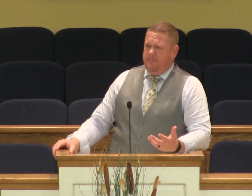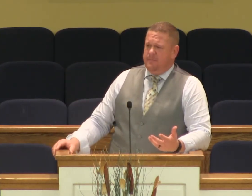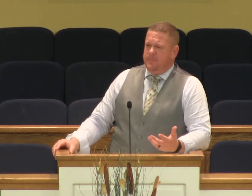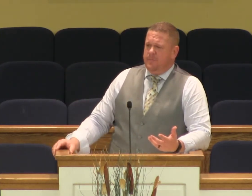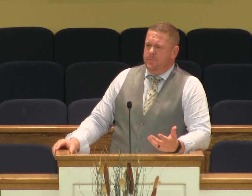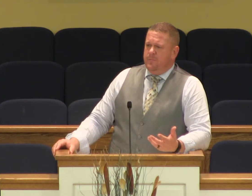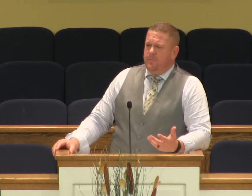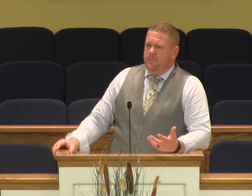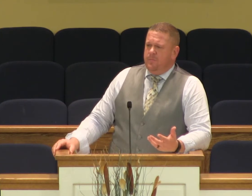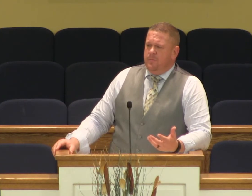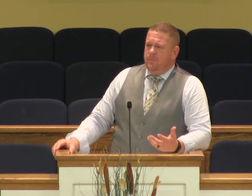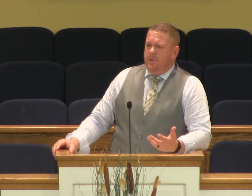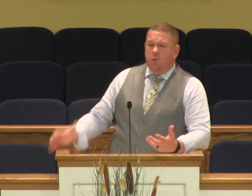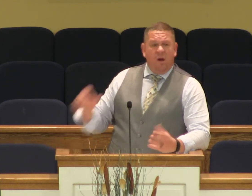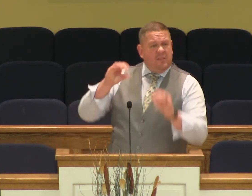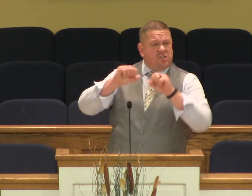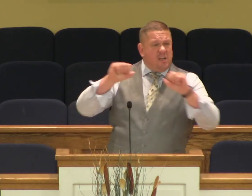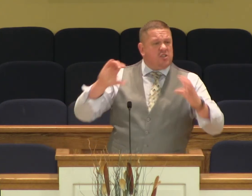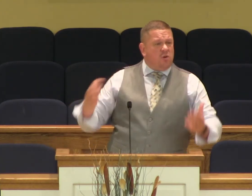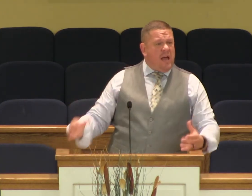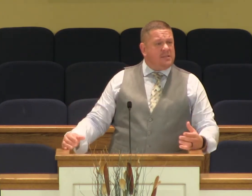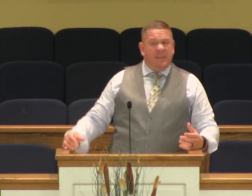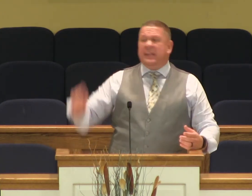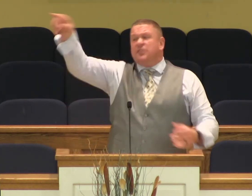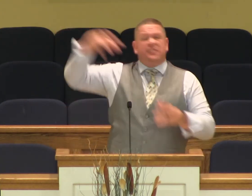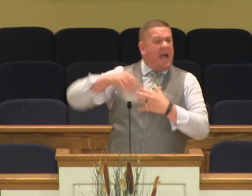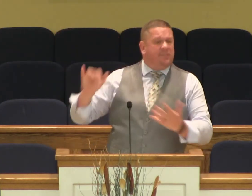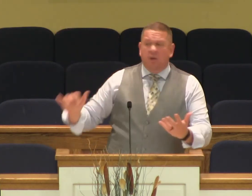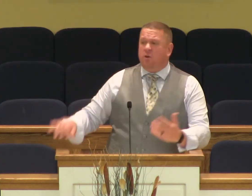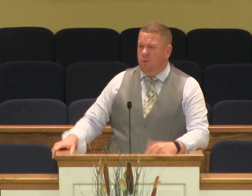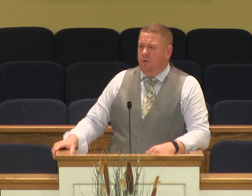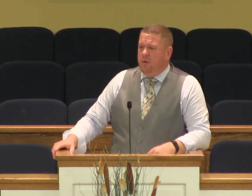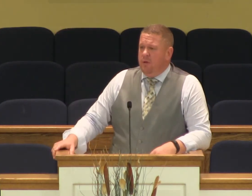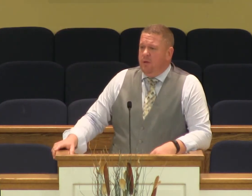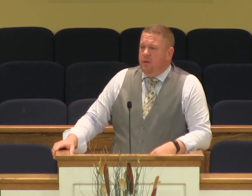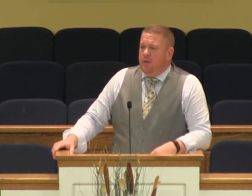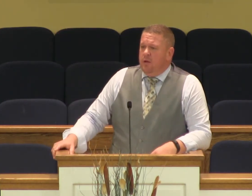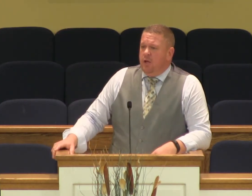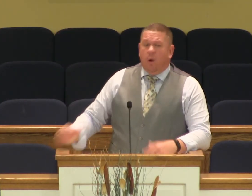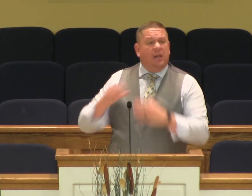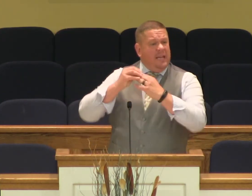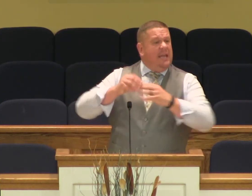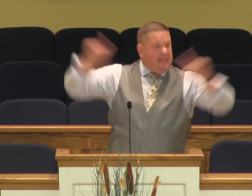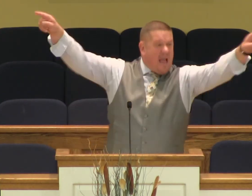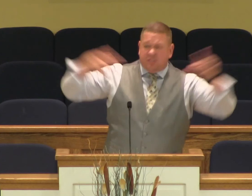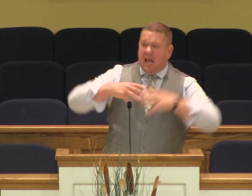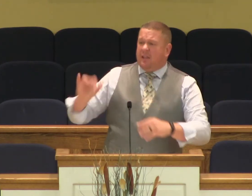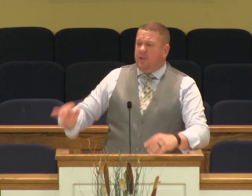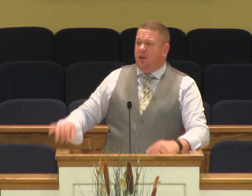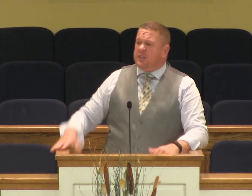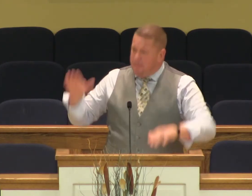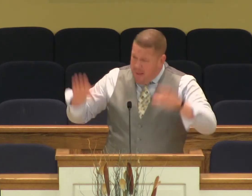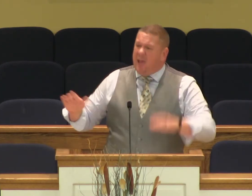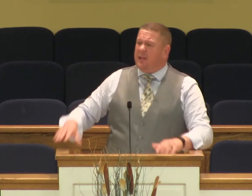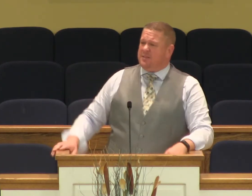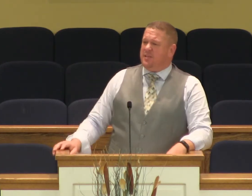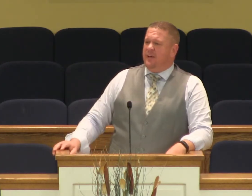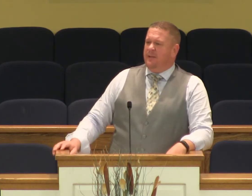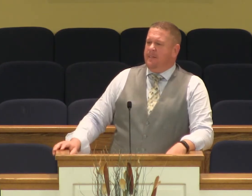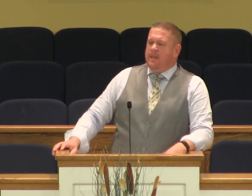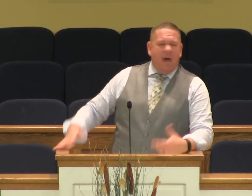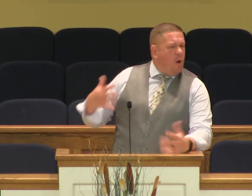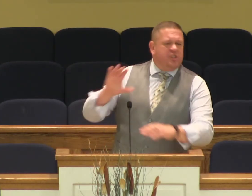that. You want to teach a Sunday school class? Then get outside too. You want to lead? Get outside too. That's a